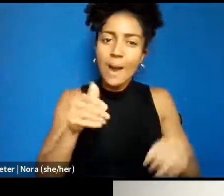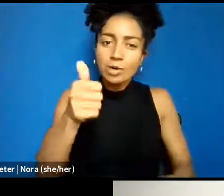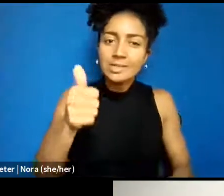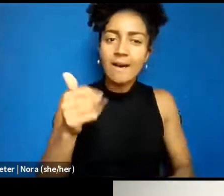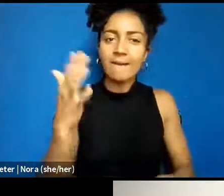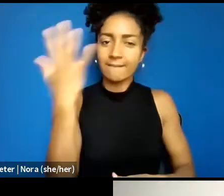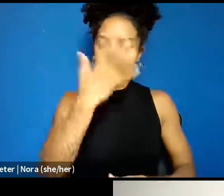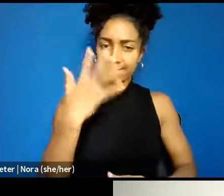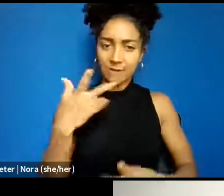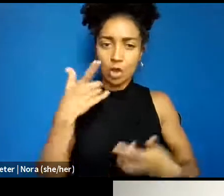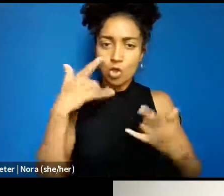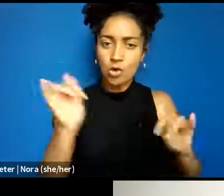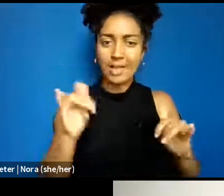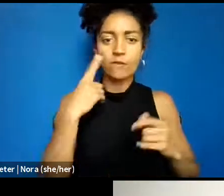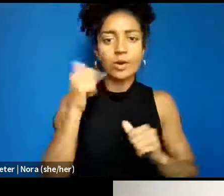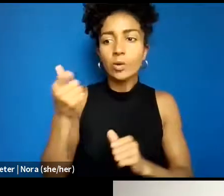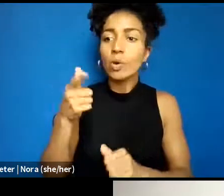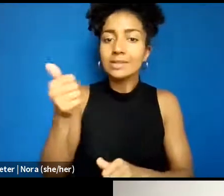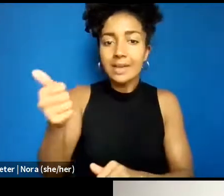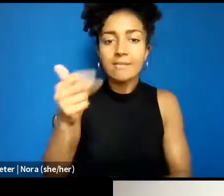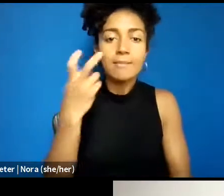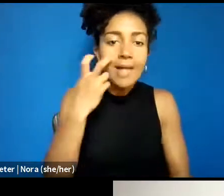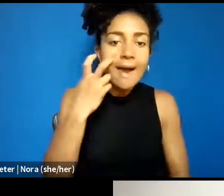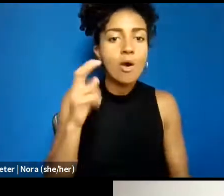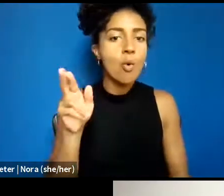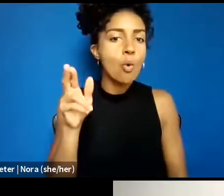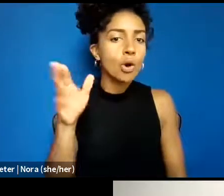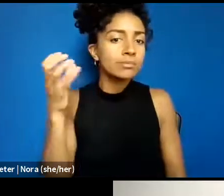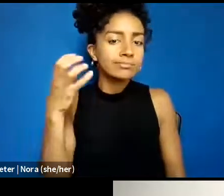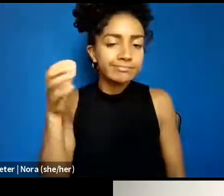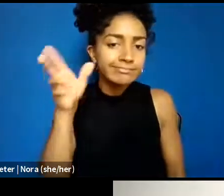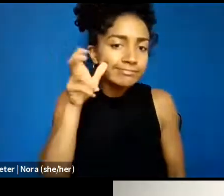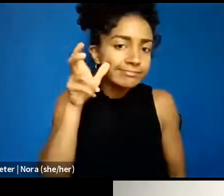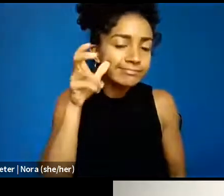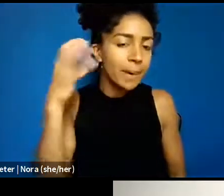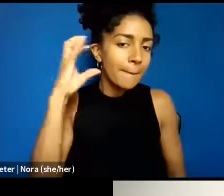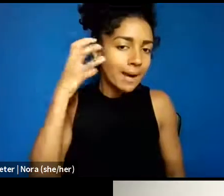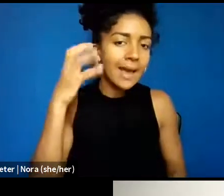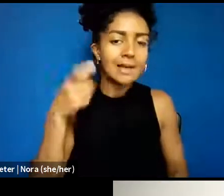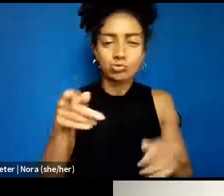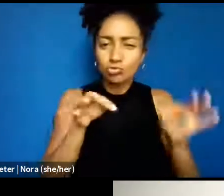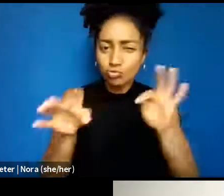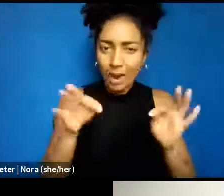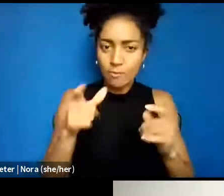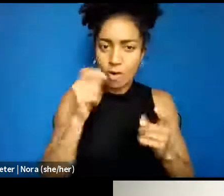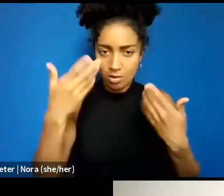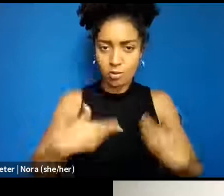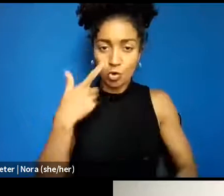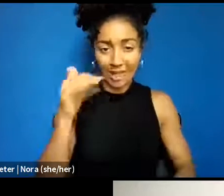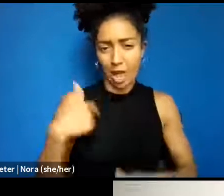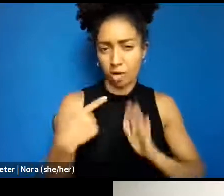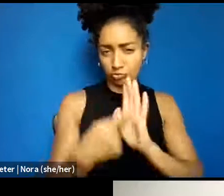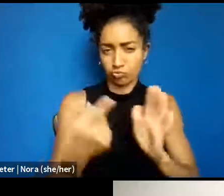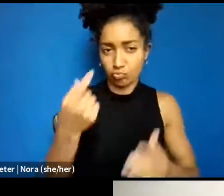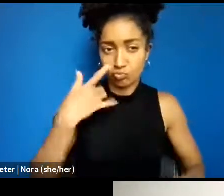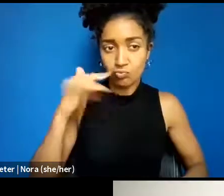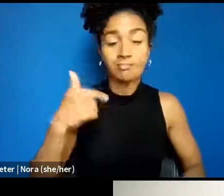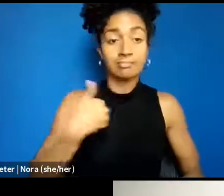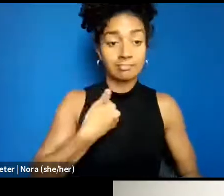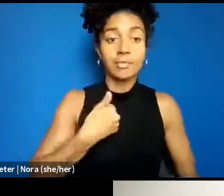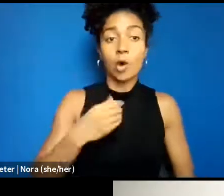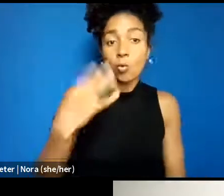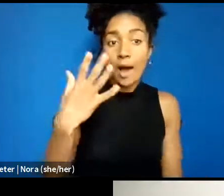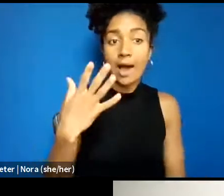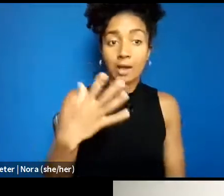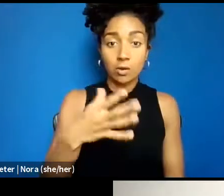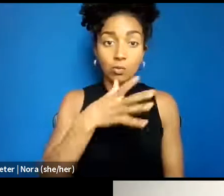or low vision in the live show, and anybody who's listening to the podcast as well. So I'll go first. I'm a white woman with long red hair. It's a little